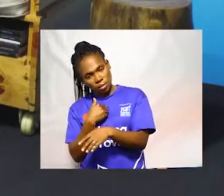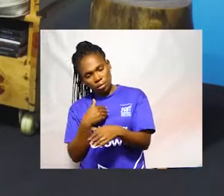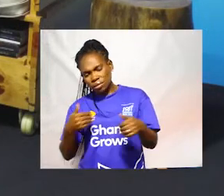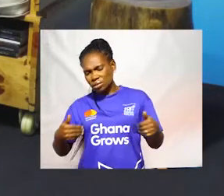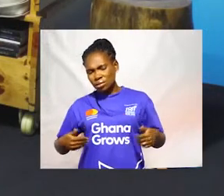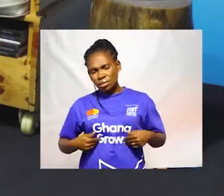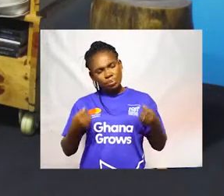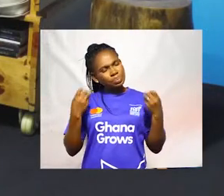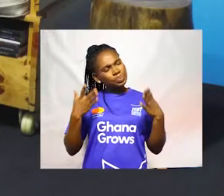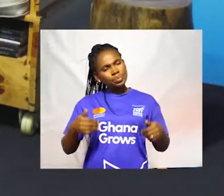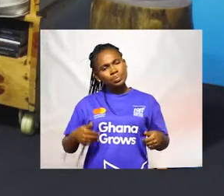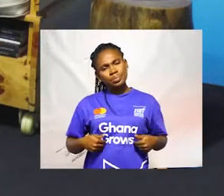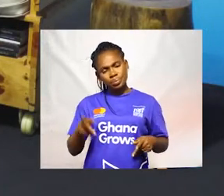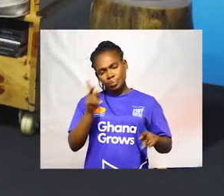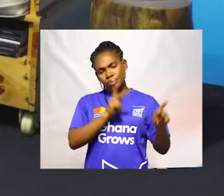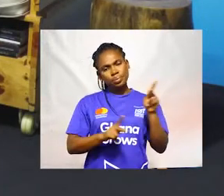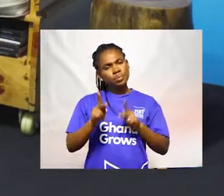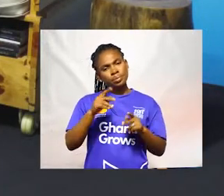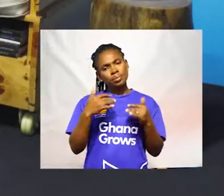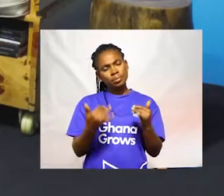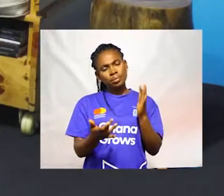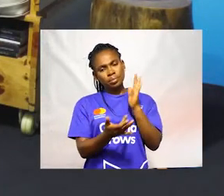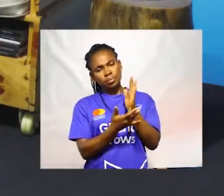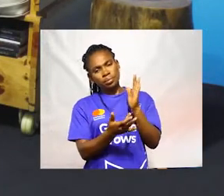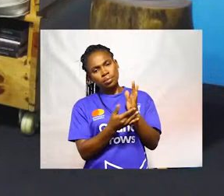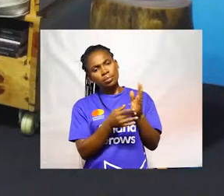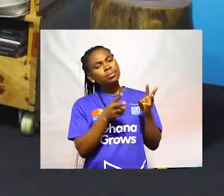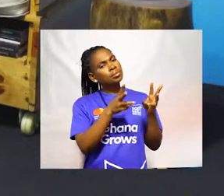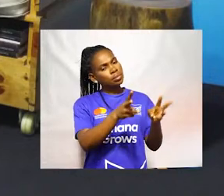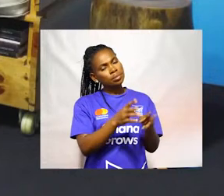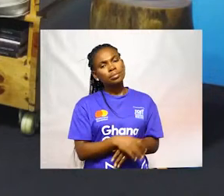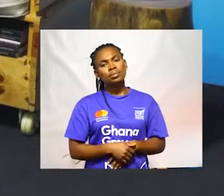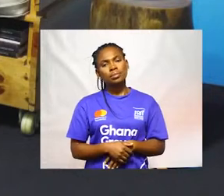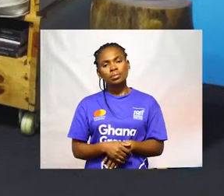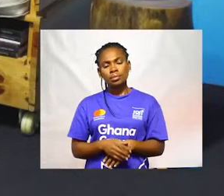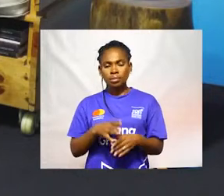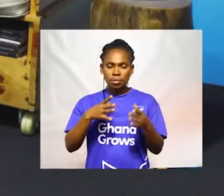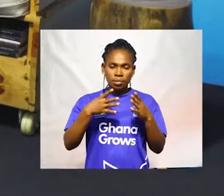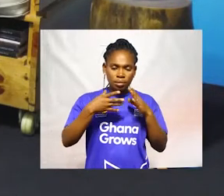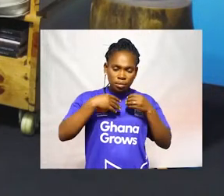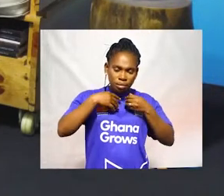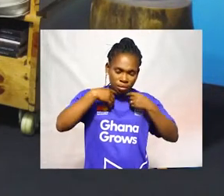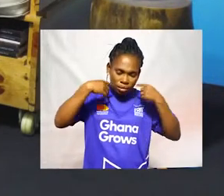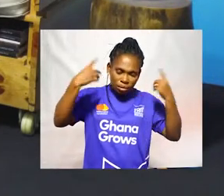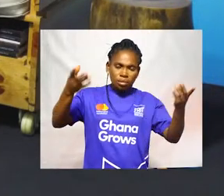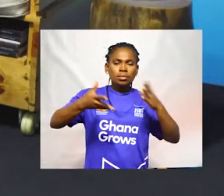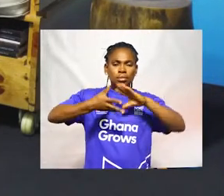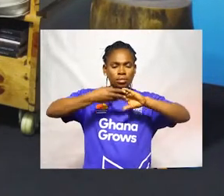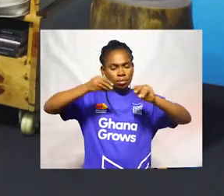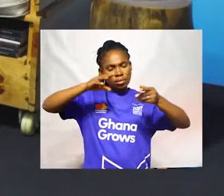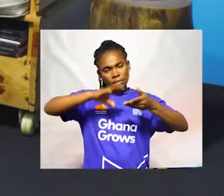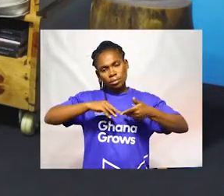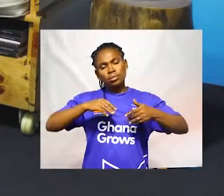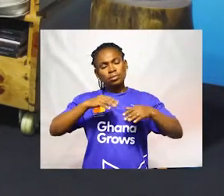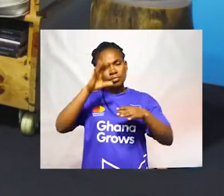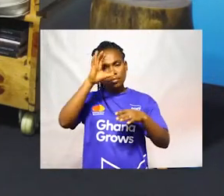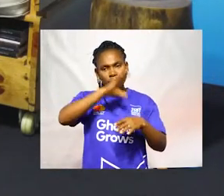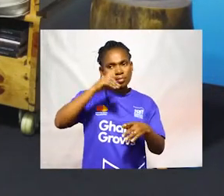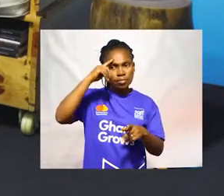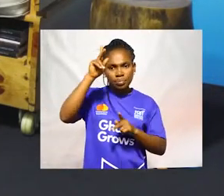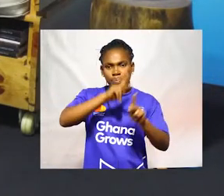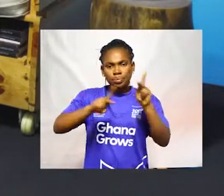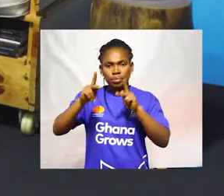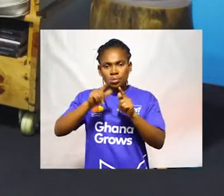people are now in the digital space. Tell the story. Find people who can tell great stories. Let's look for